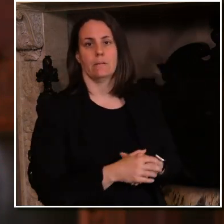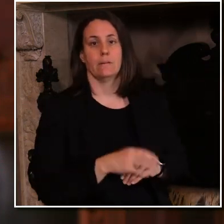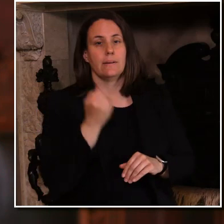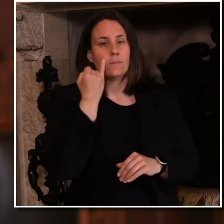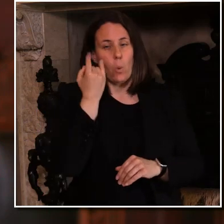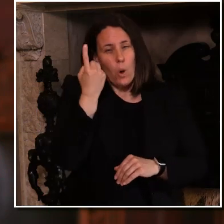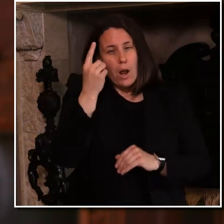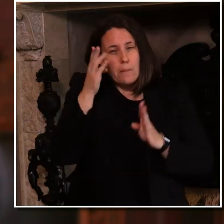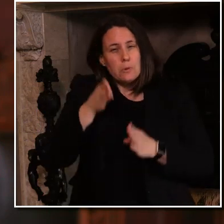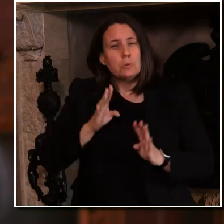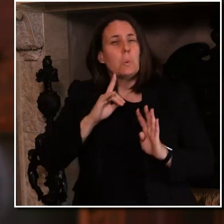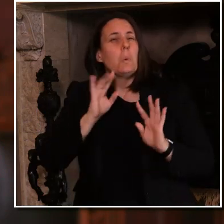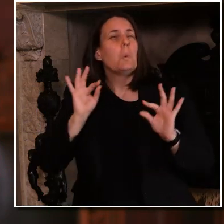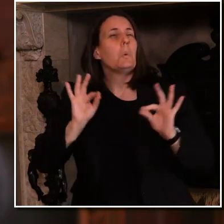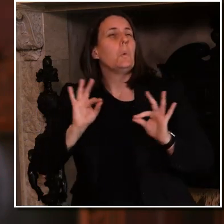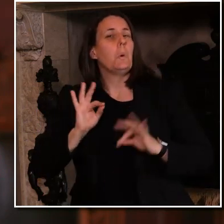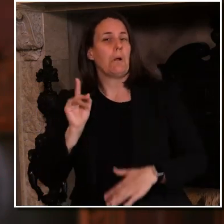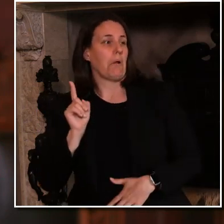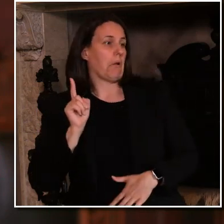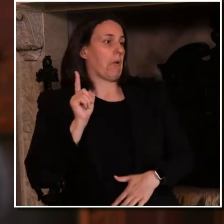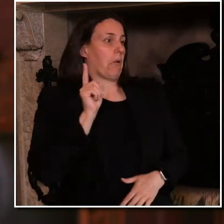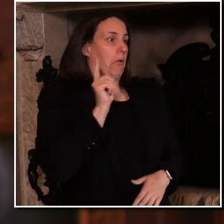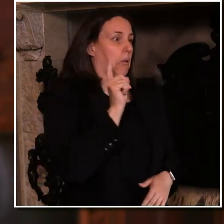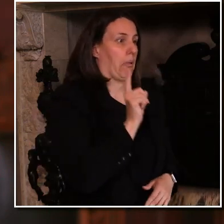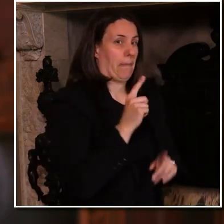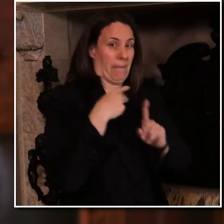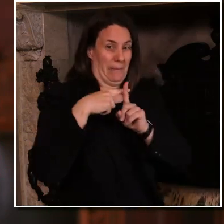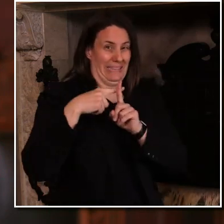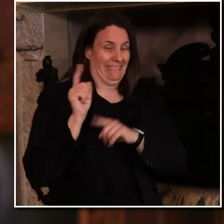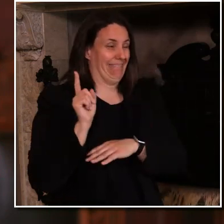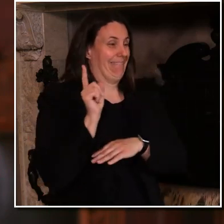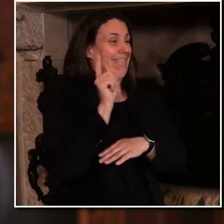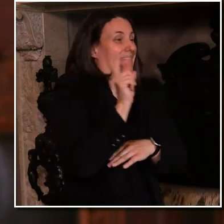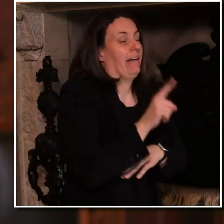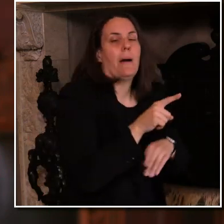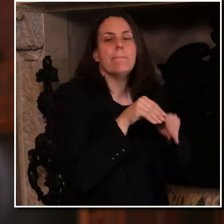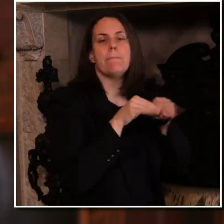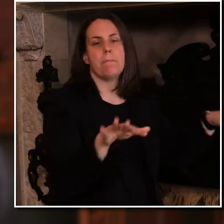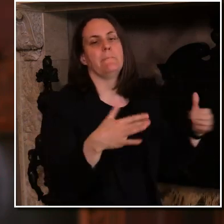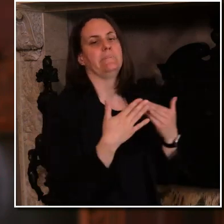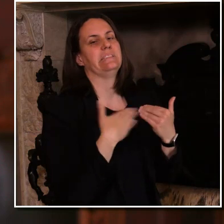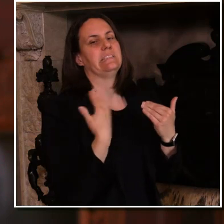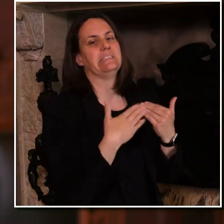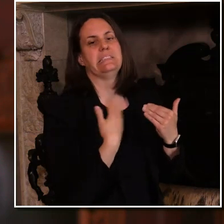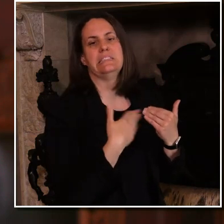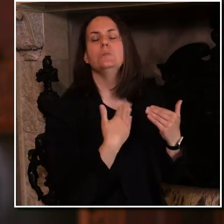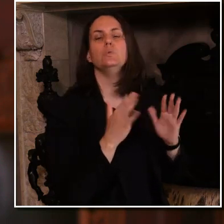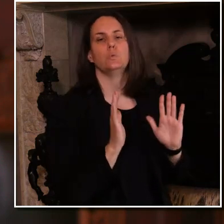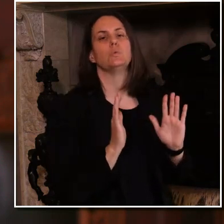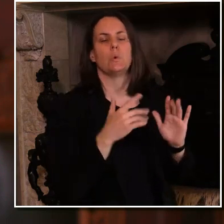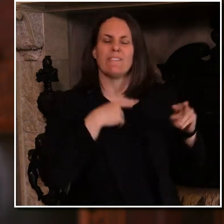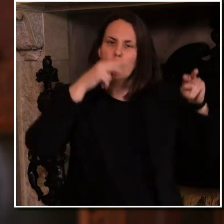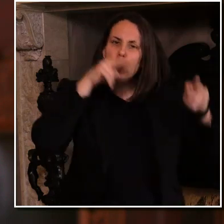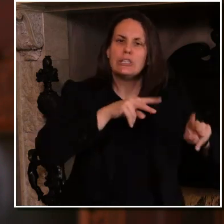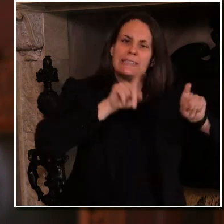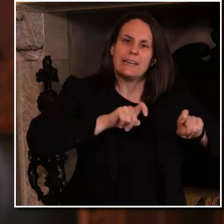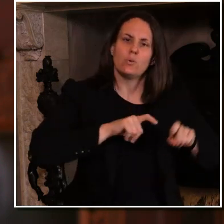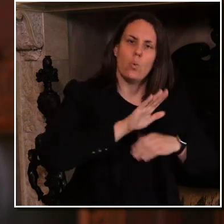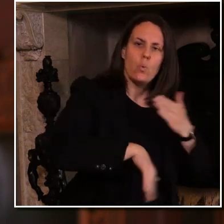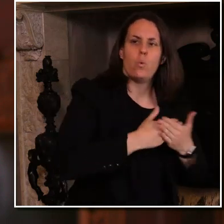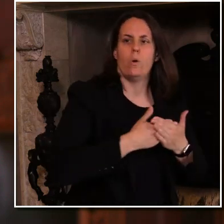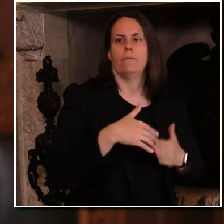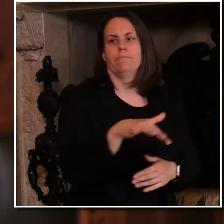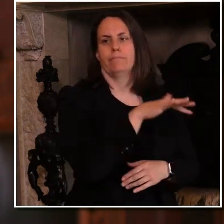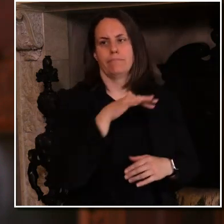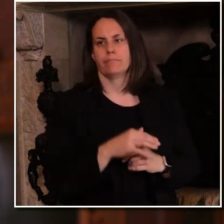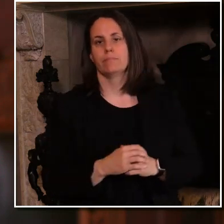in very close contact with local public health, to make sure they have what they need to do an investigation that ensures we stop the spread as quickly